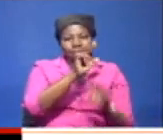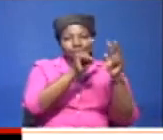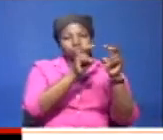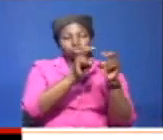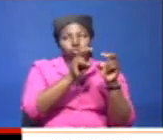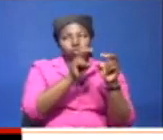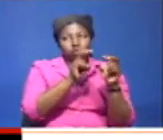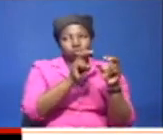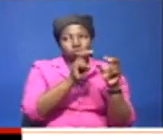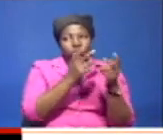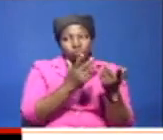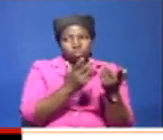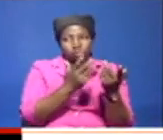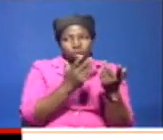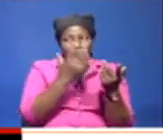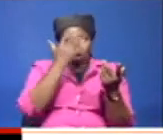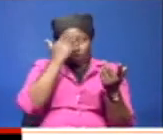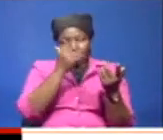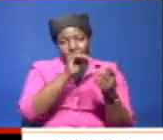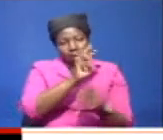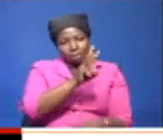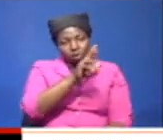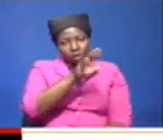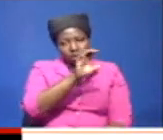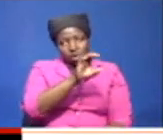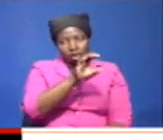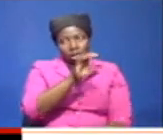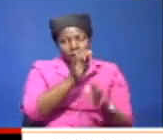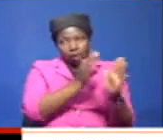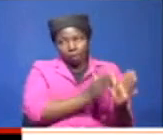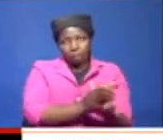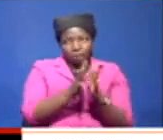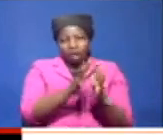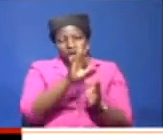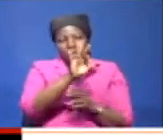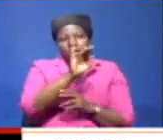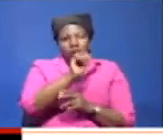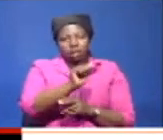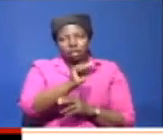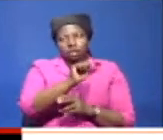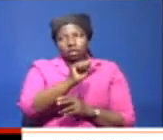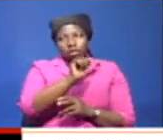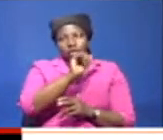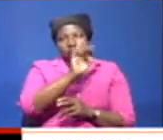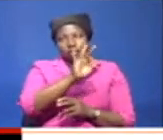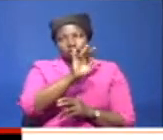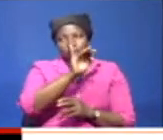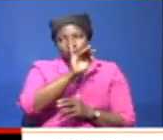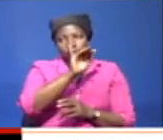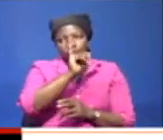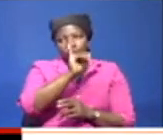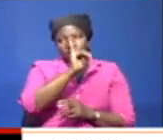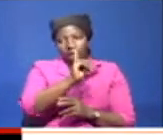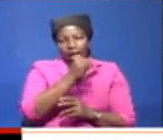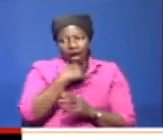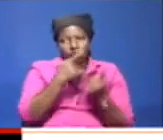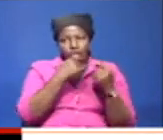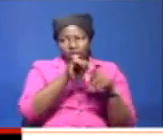because the WRC organizers and the FI have spoken about it. Neuville's drive in the power